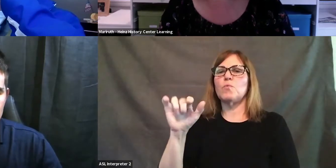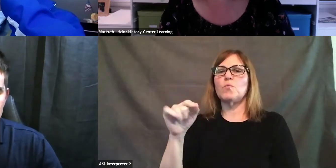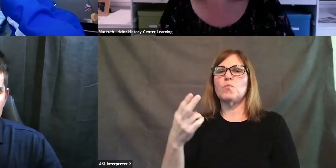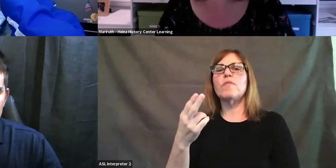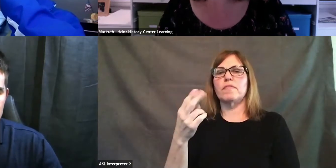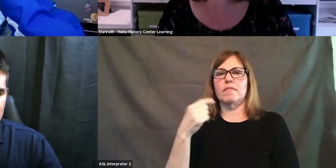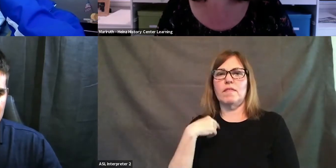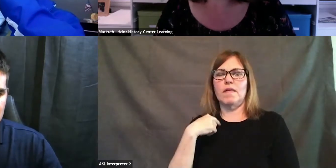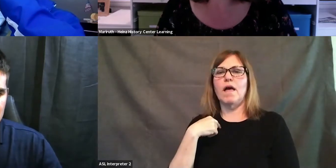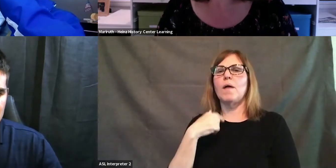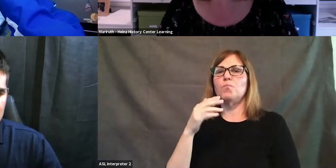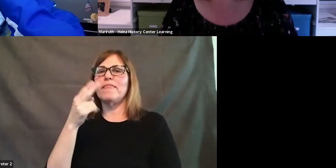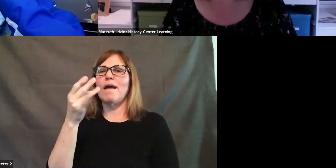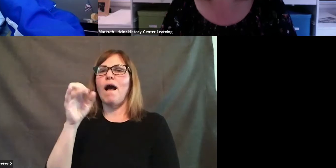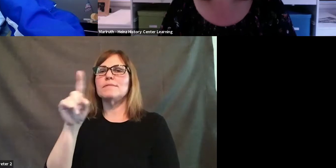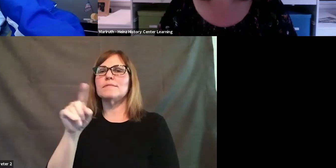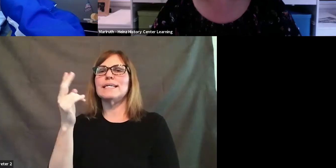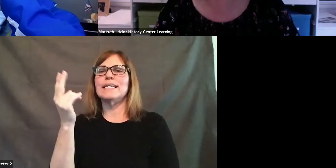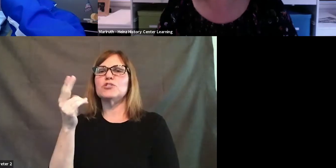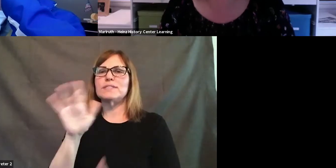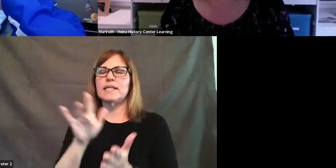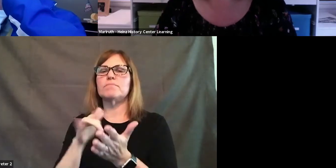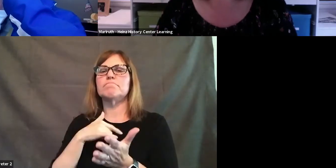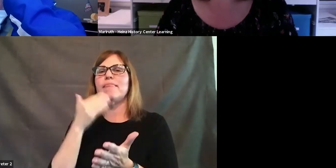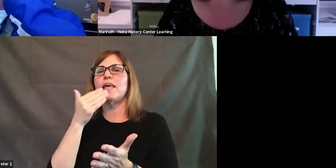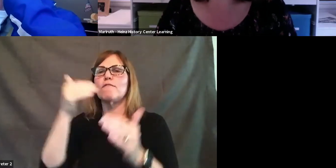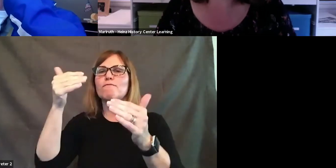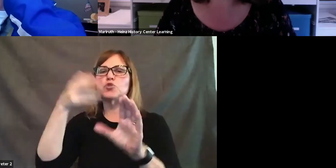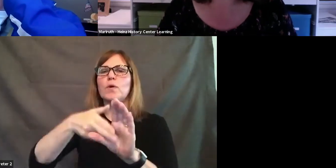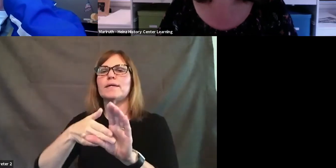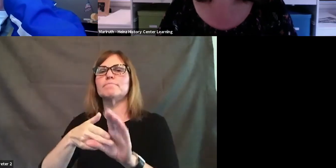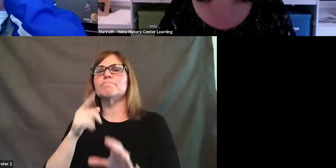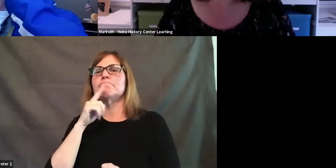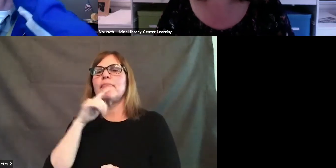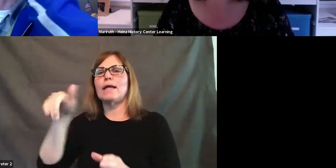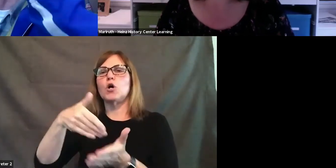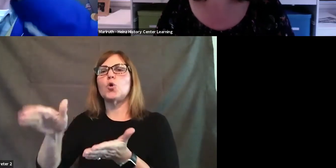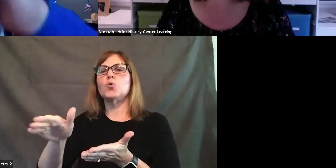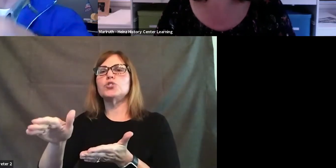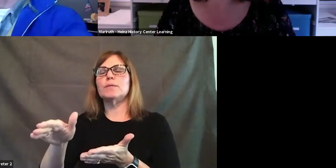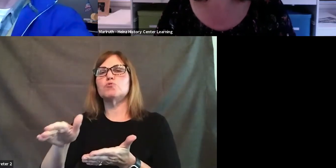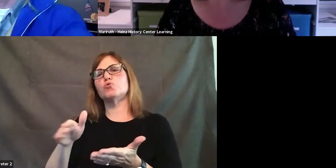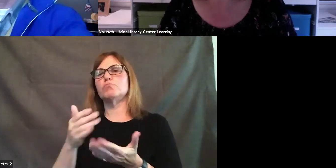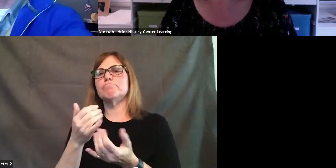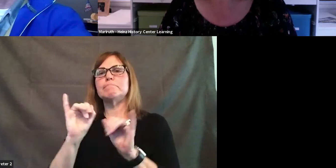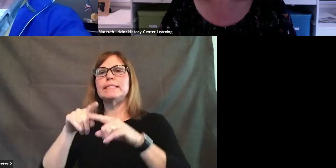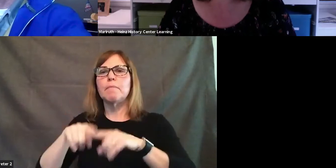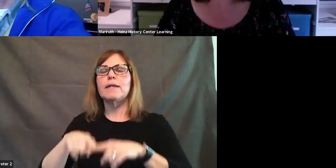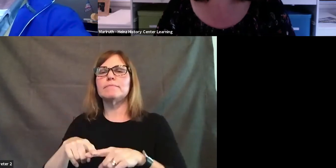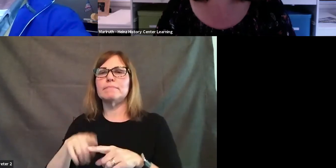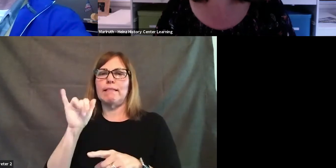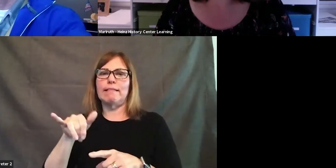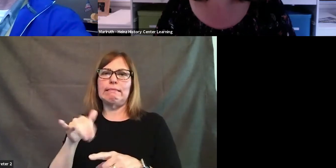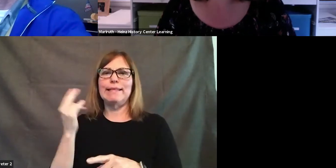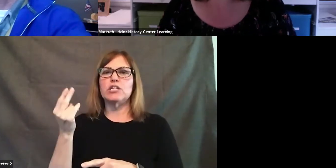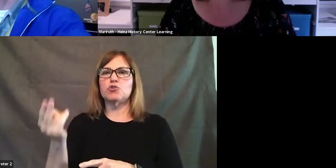joining us this evening for a program called From Exclusion to Autonomy, the History and Future of Accessible Transportation. We